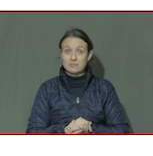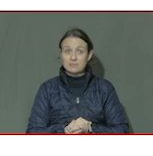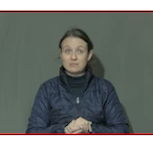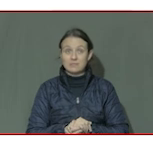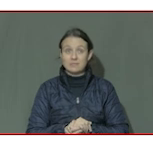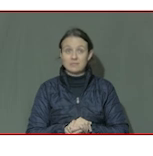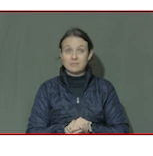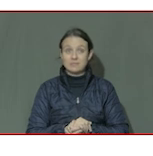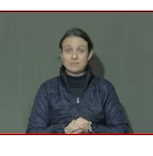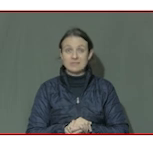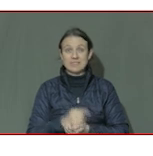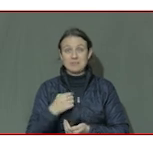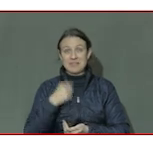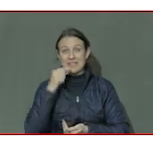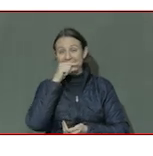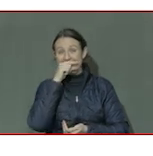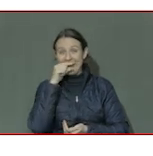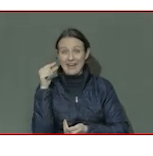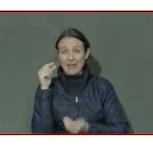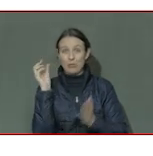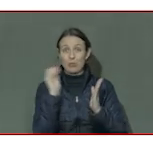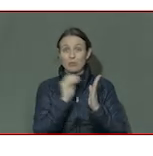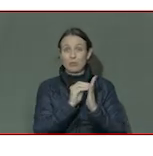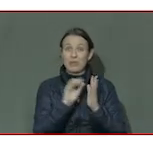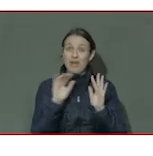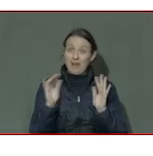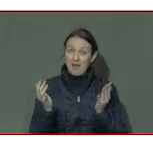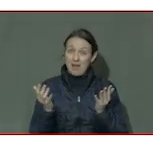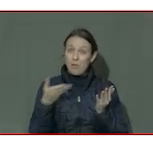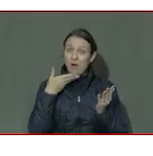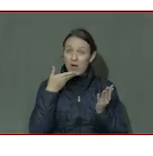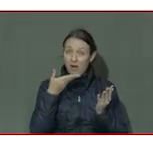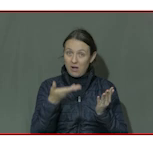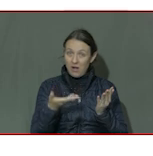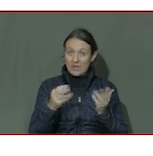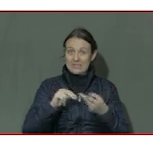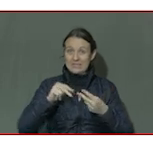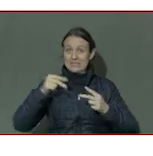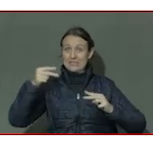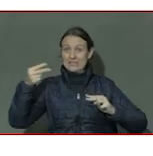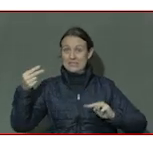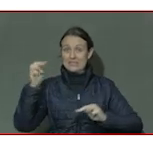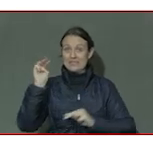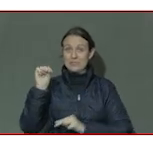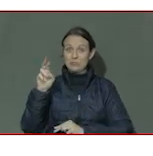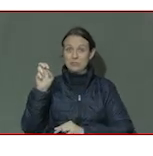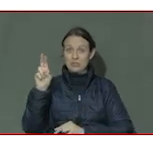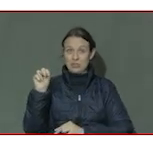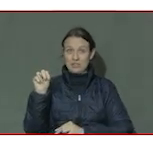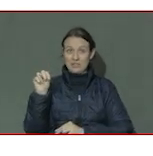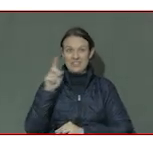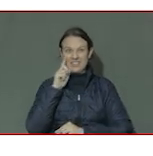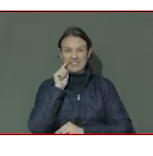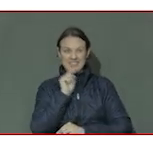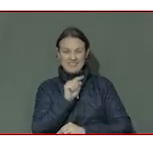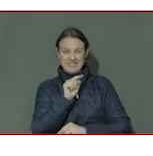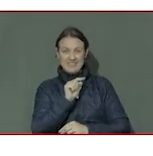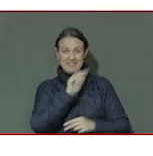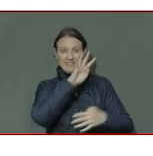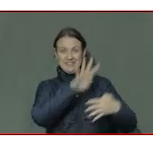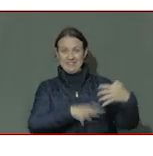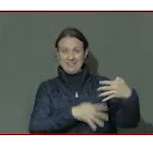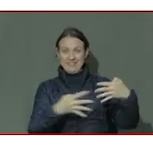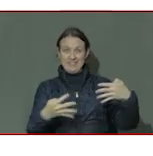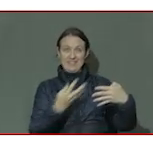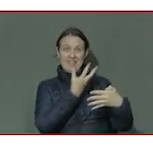I just labeled it as how to answer gene mutation. You can see here we have nitrogenous bases. Ne? We